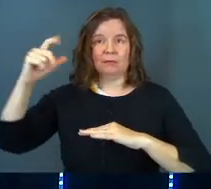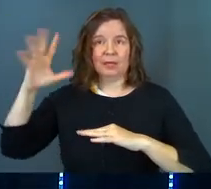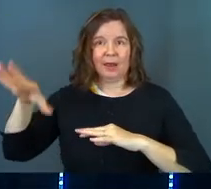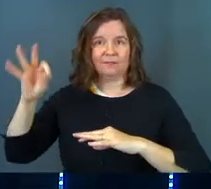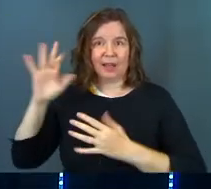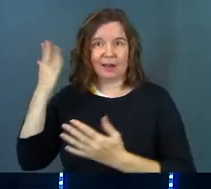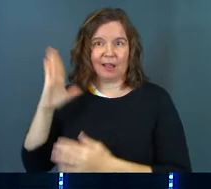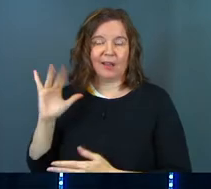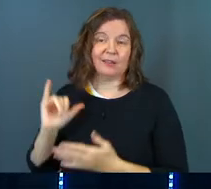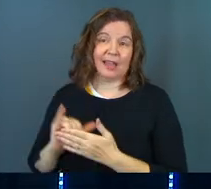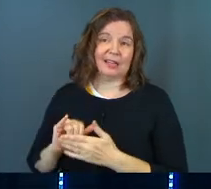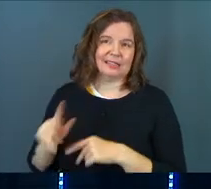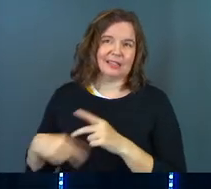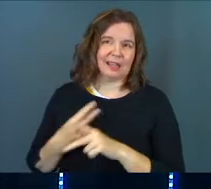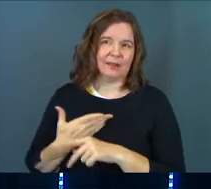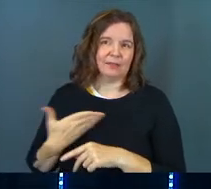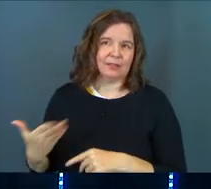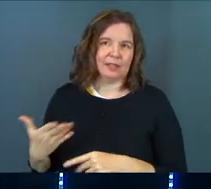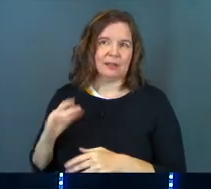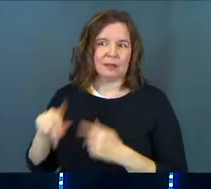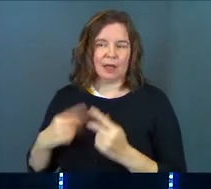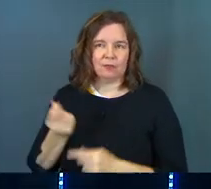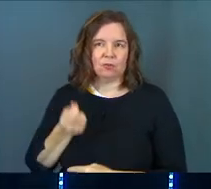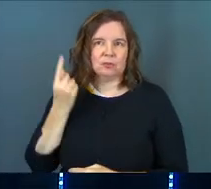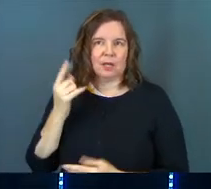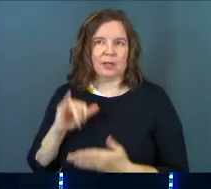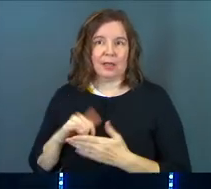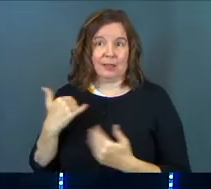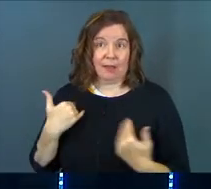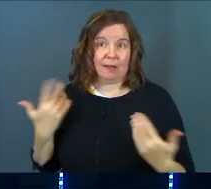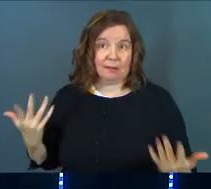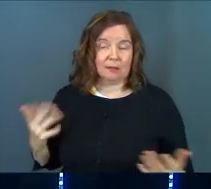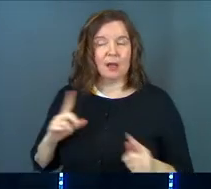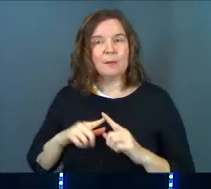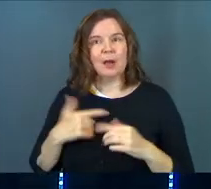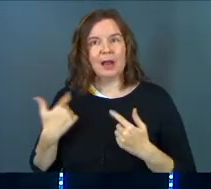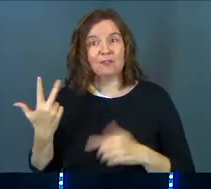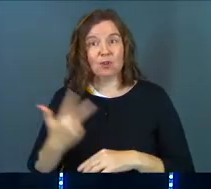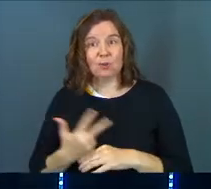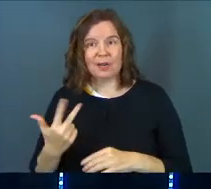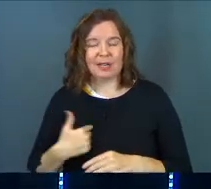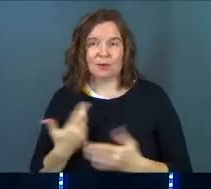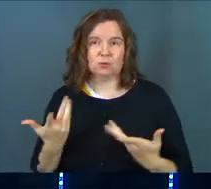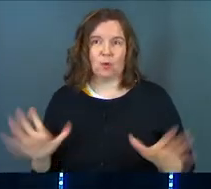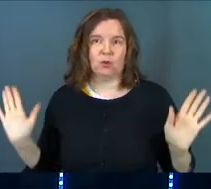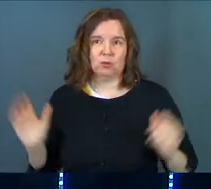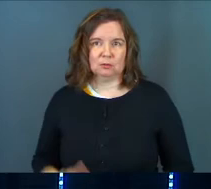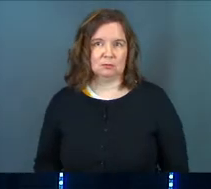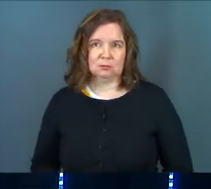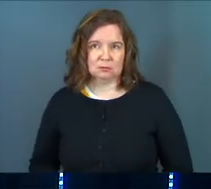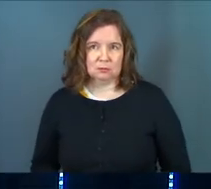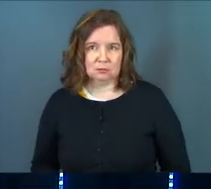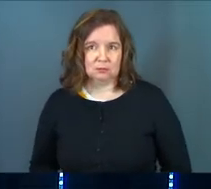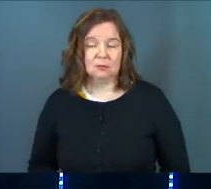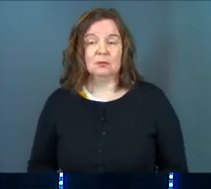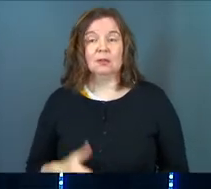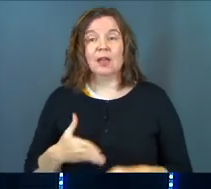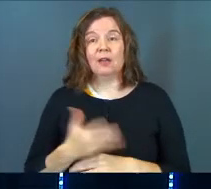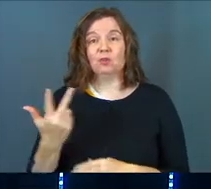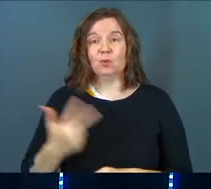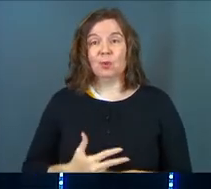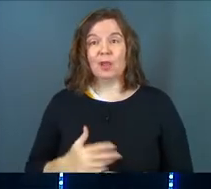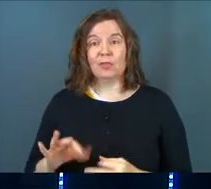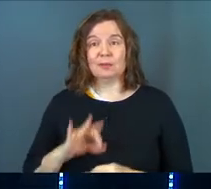God. That's the kind of thing, kind of understanding that they had. But after 3 days, it was over.